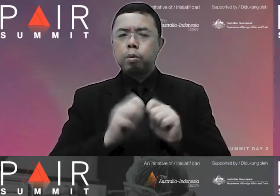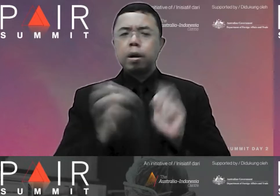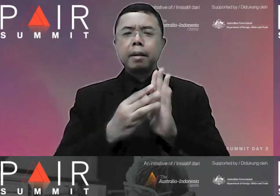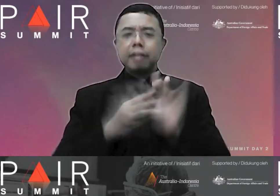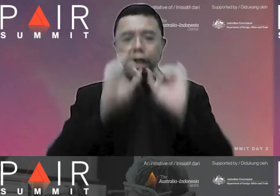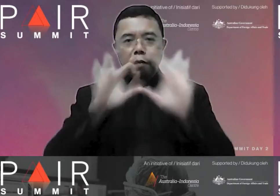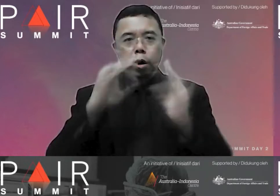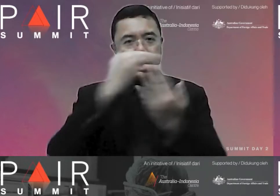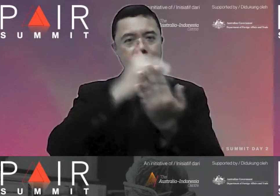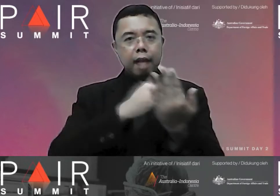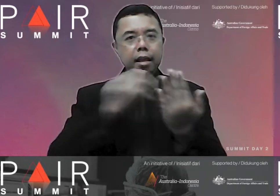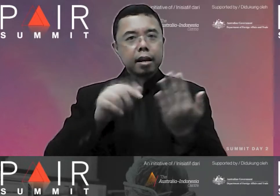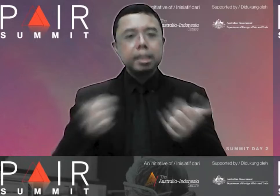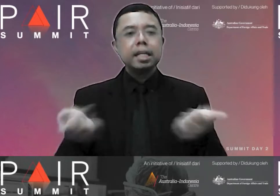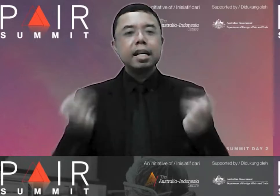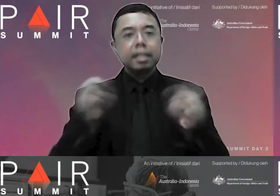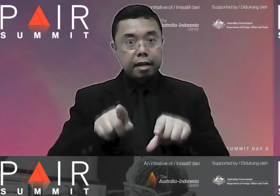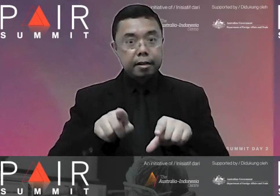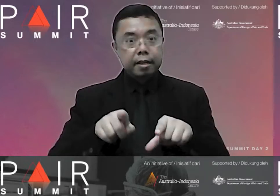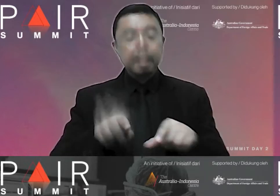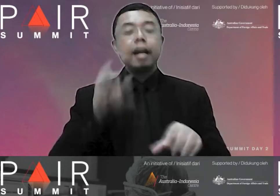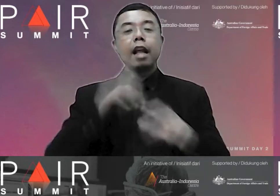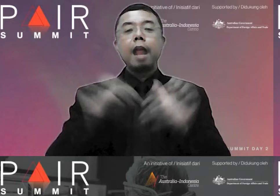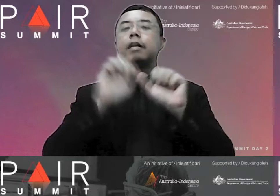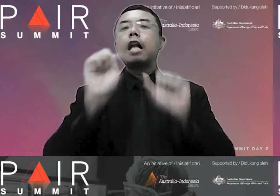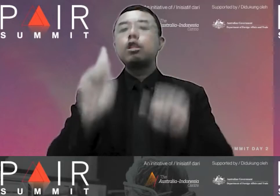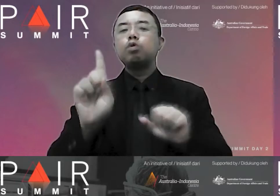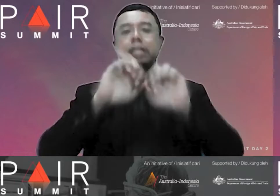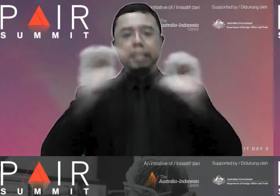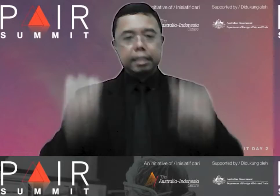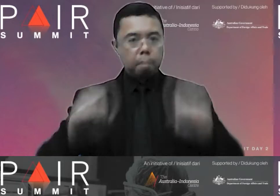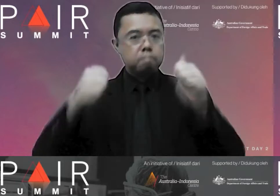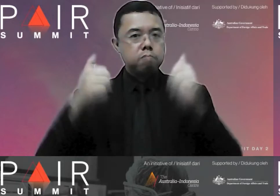that will lead to provide resilience program and activities.